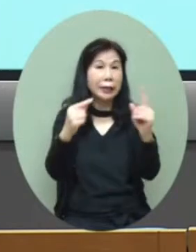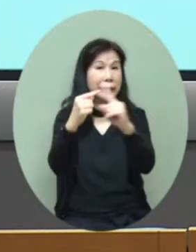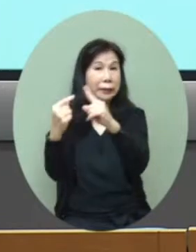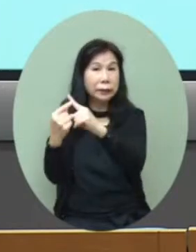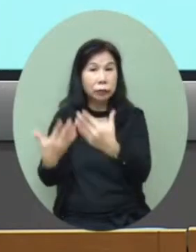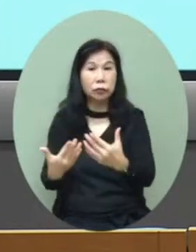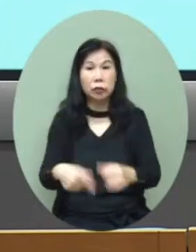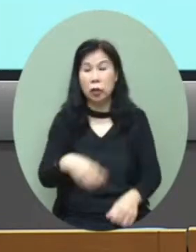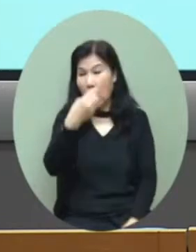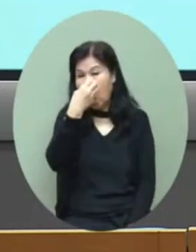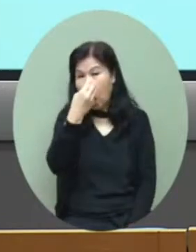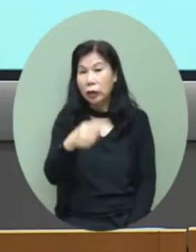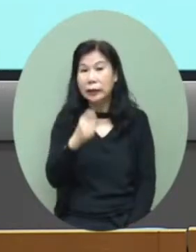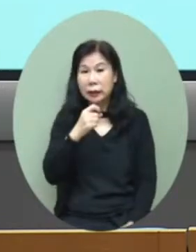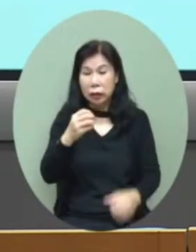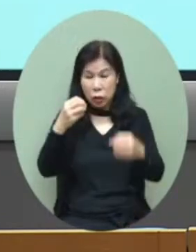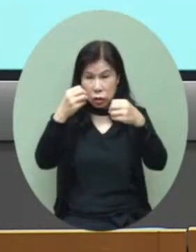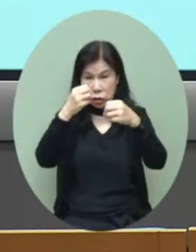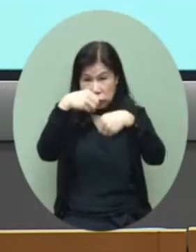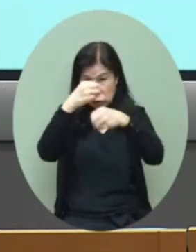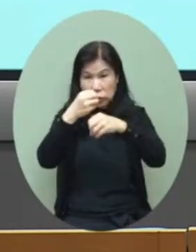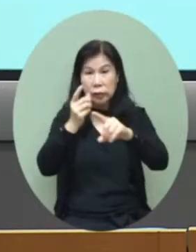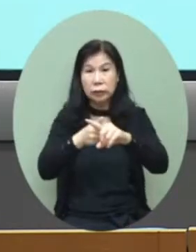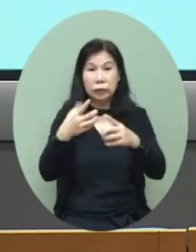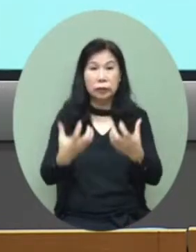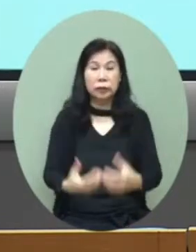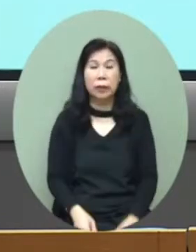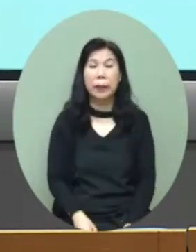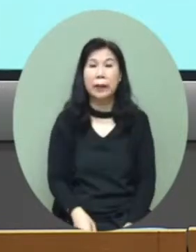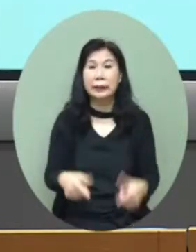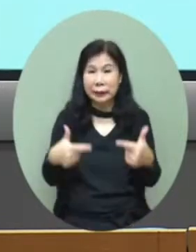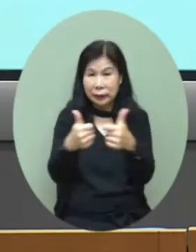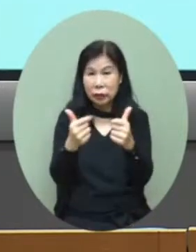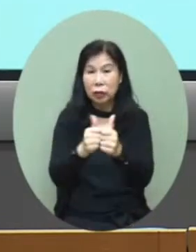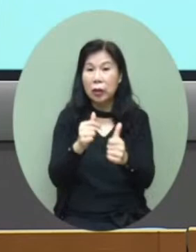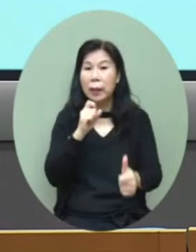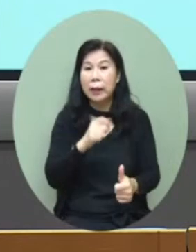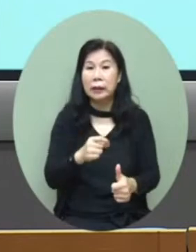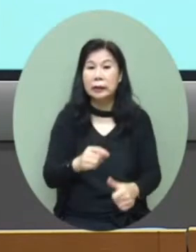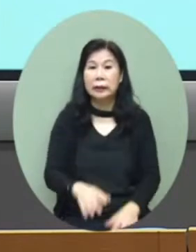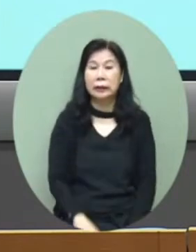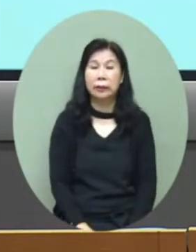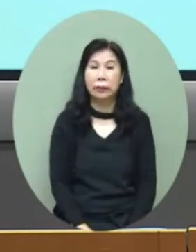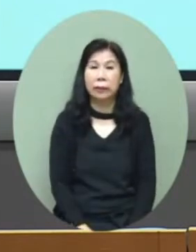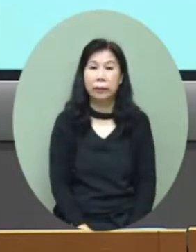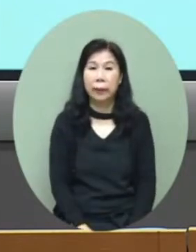of local people under quarantine or isolation,